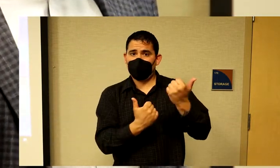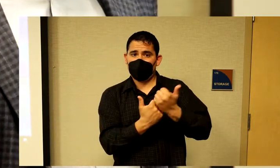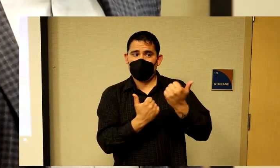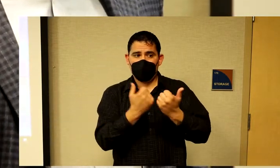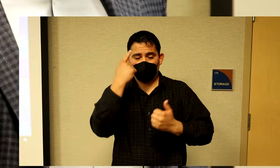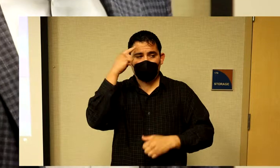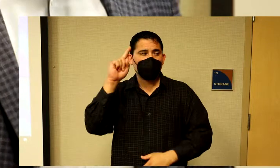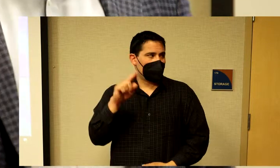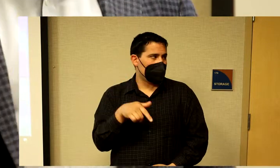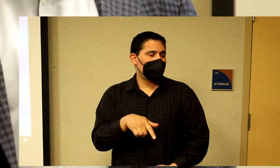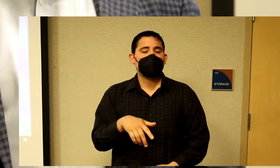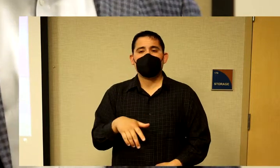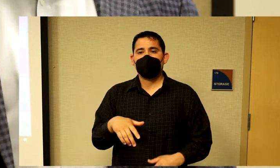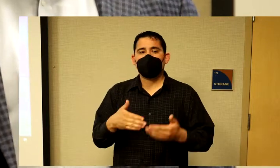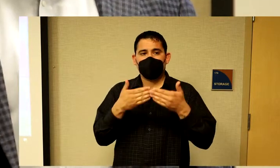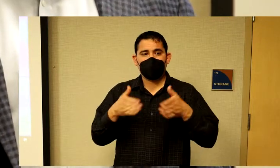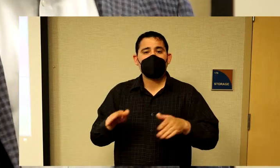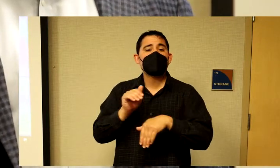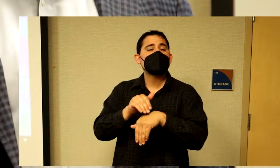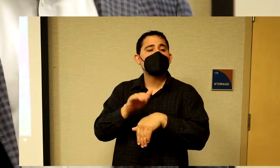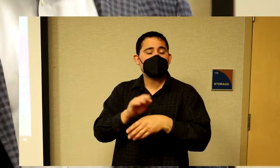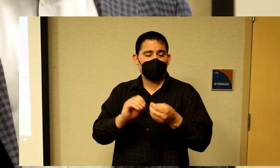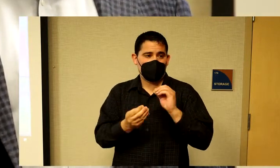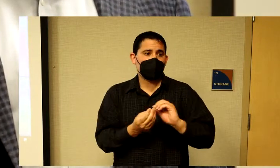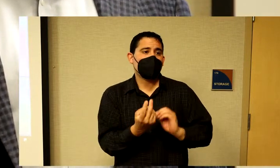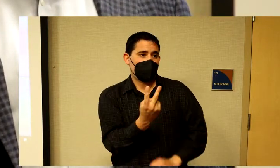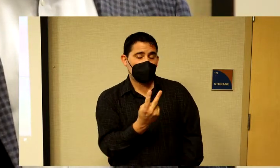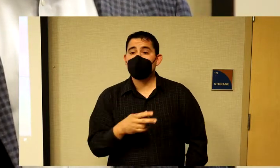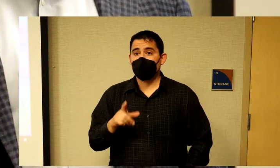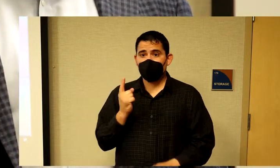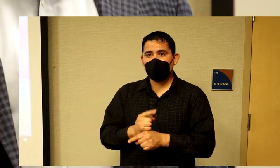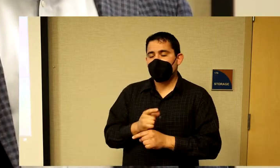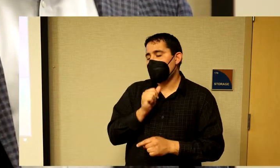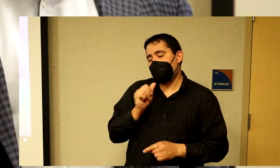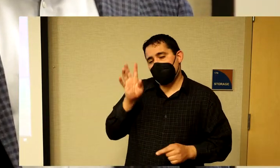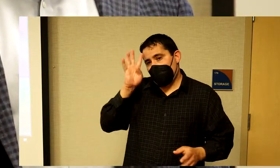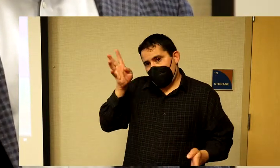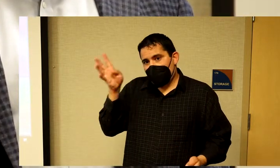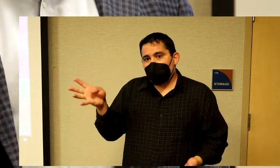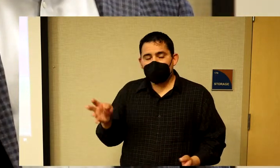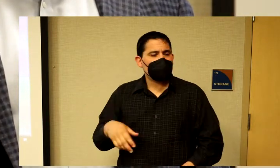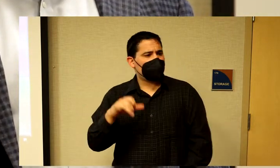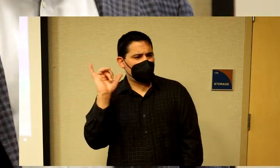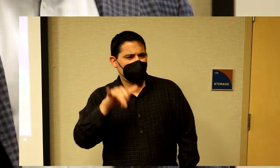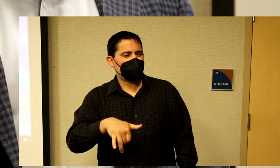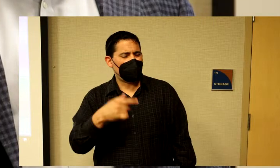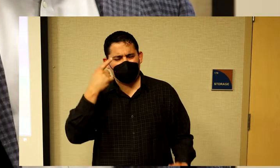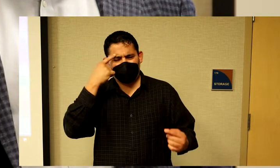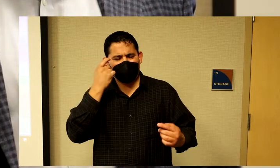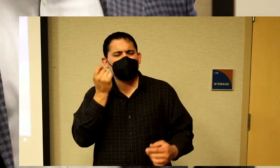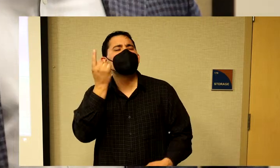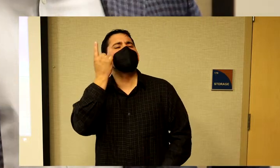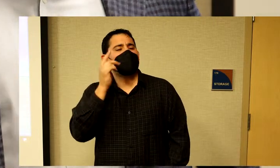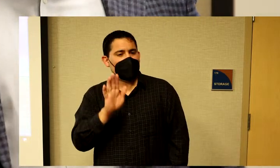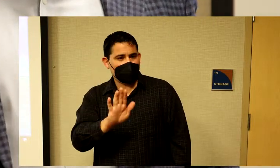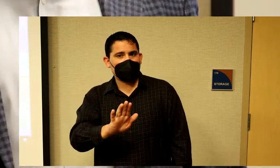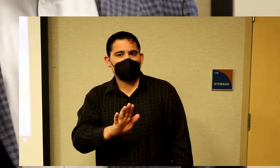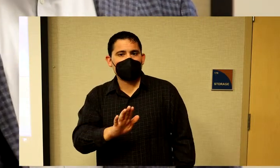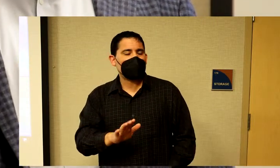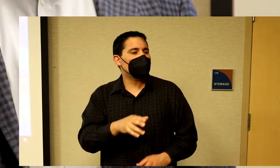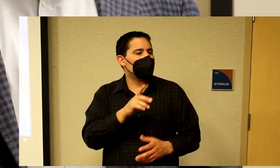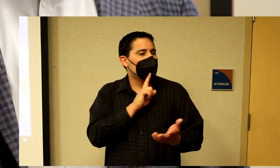2. Right. See, so it's not something that I'm making up. It's Right, no. absolutely true. No, I understand your integrity and all the